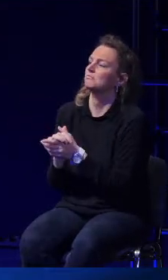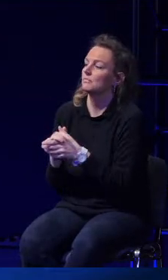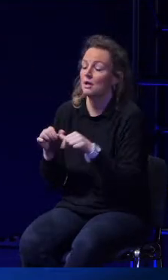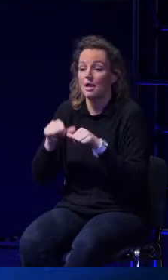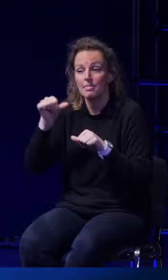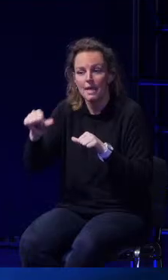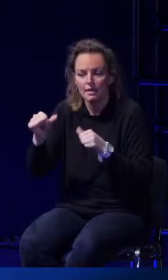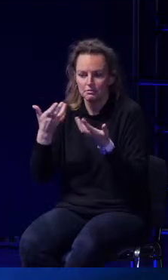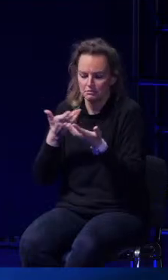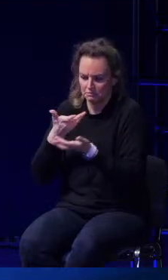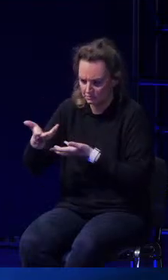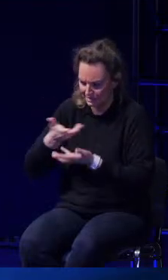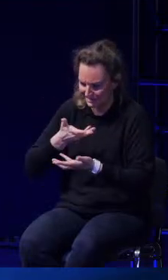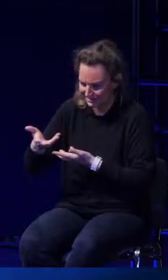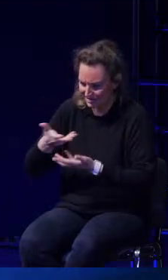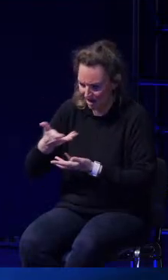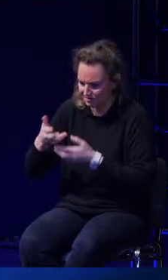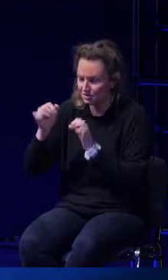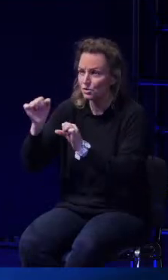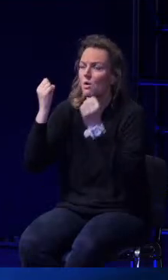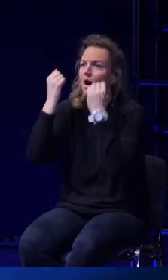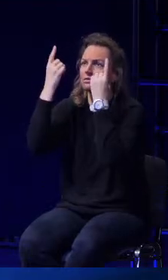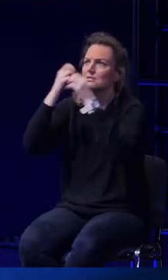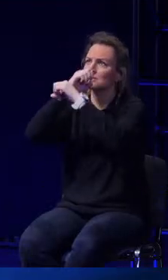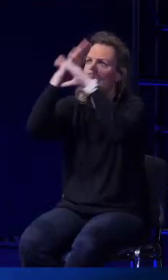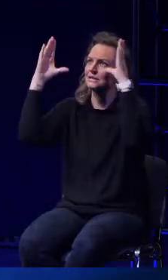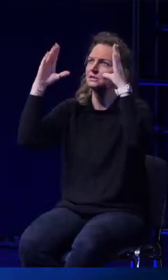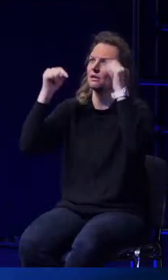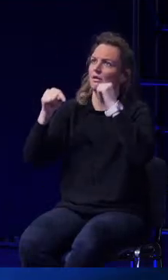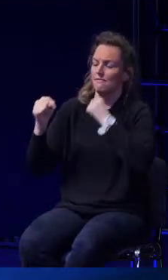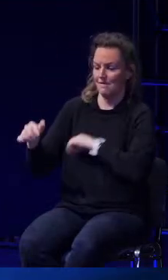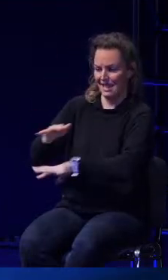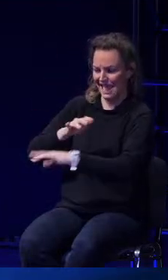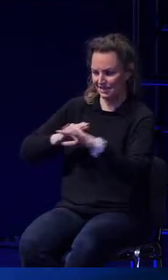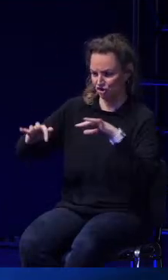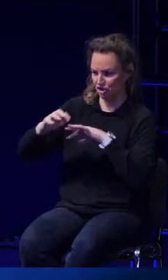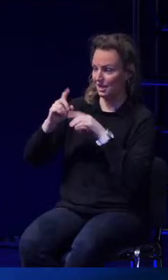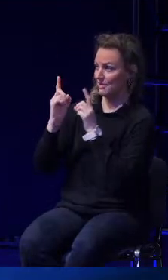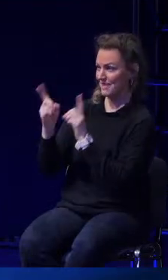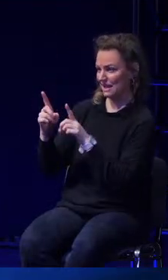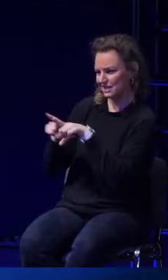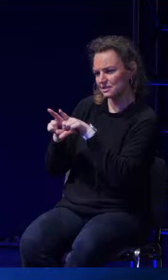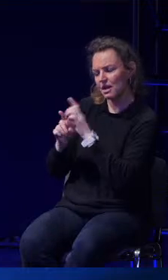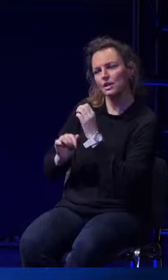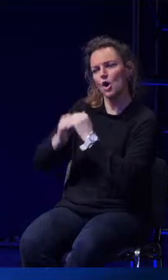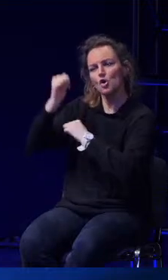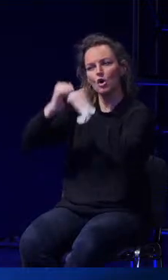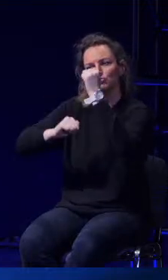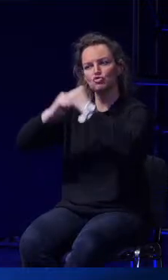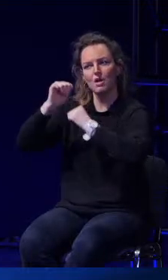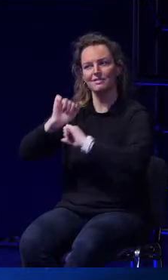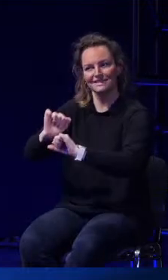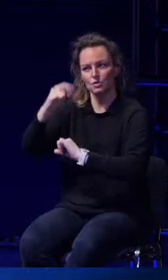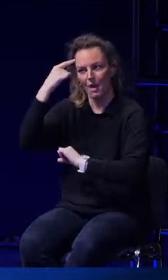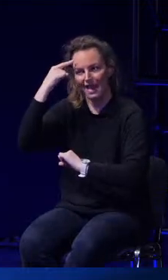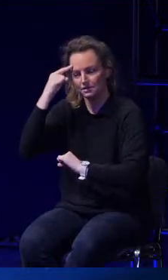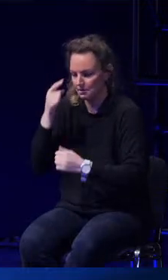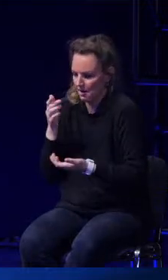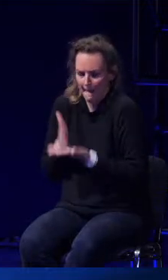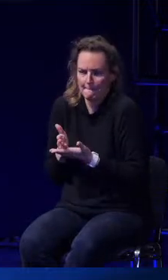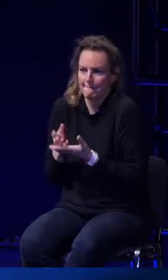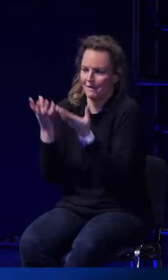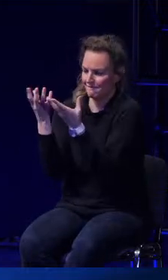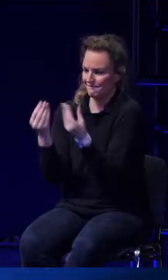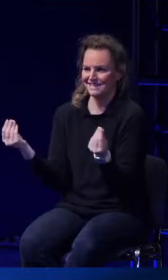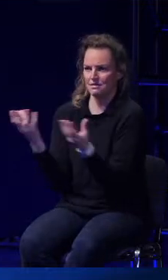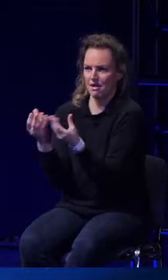understanding of that energy, that's where color comes in, because it's a construct in your head, not the physical thing, okay? So